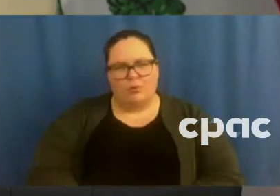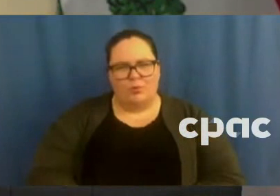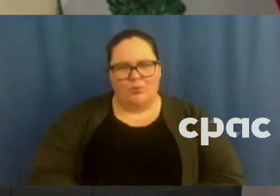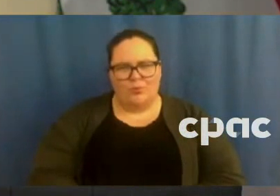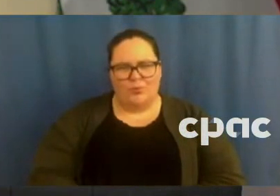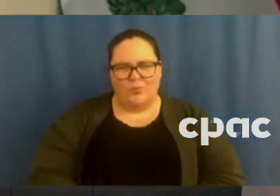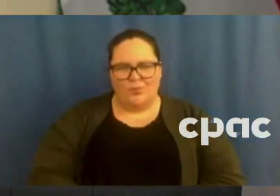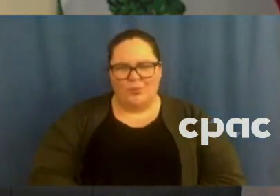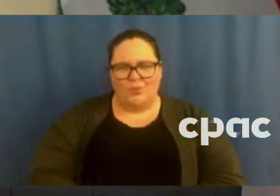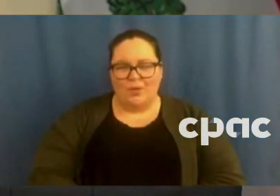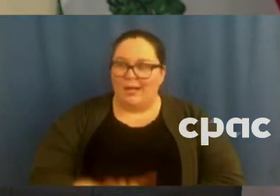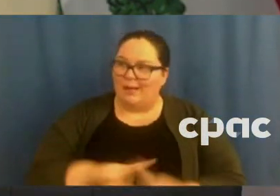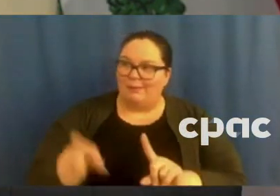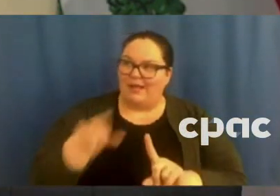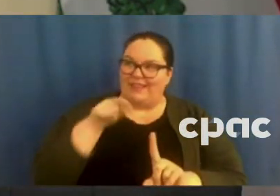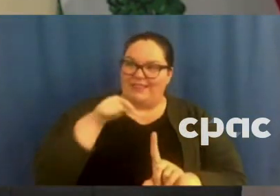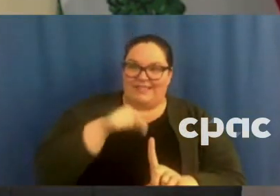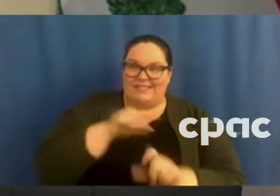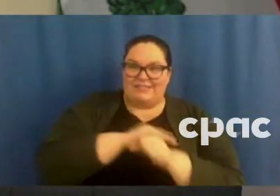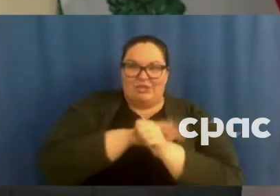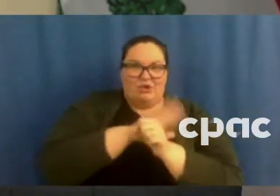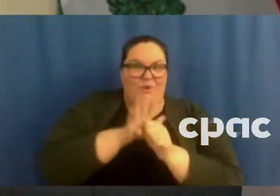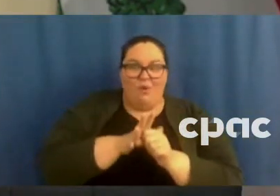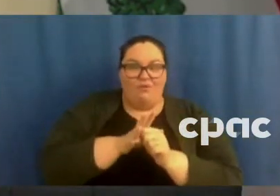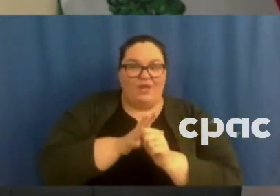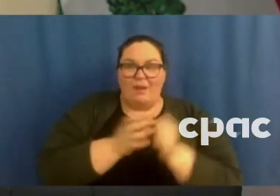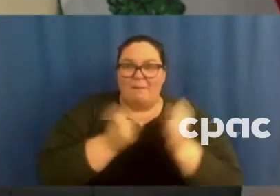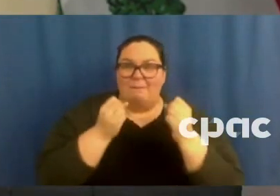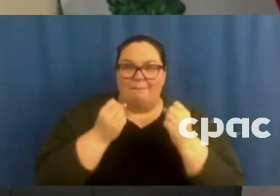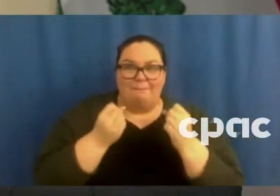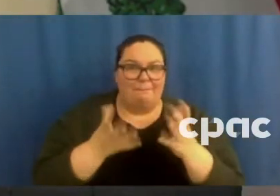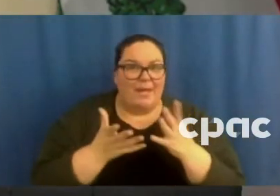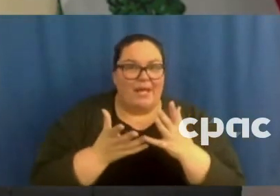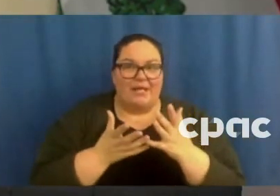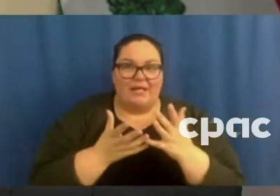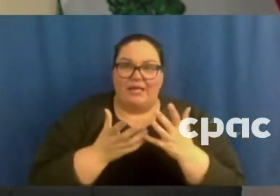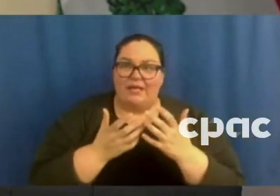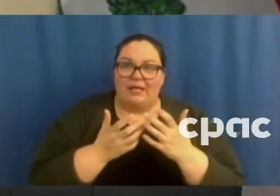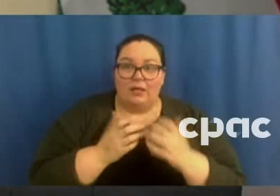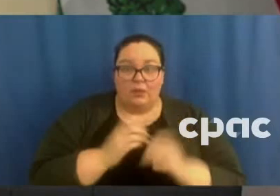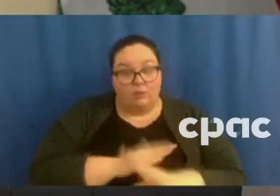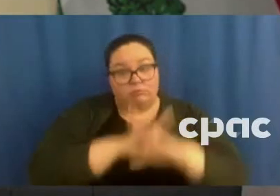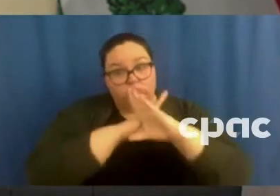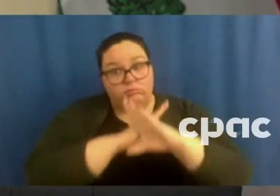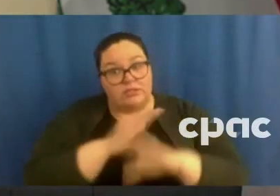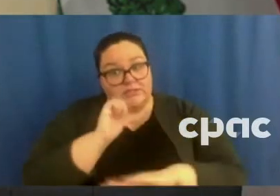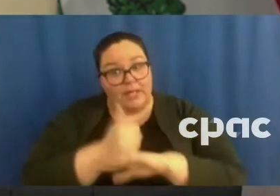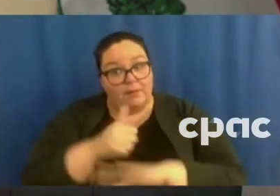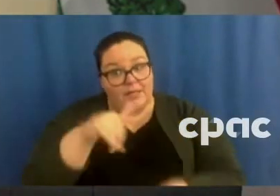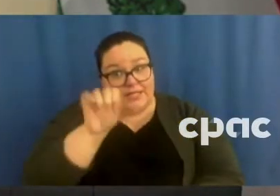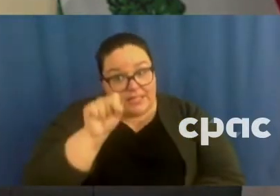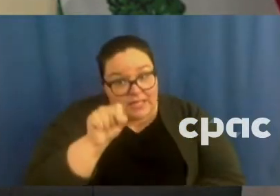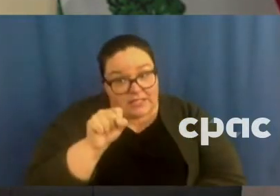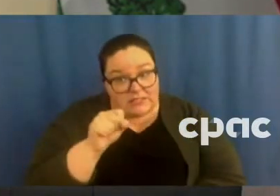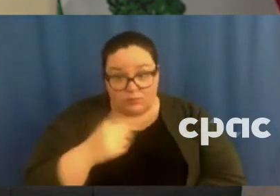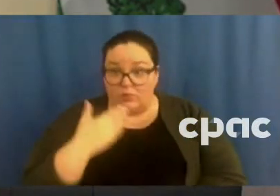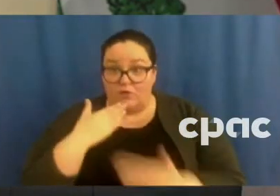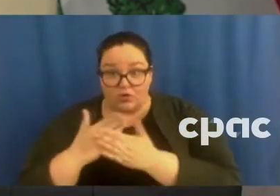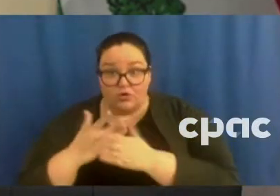and difficulty around this virus. We do have great firewalls, as you put it, in place. We do have great